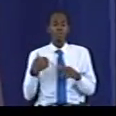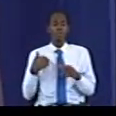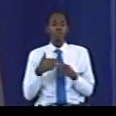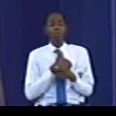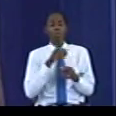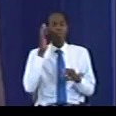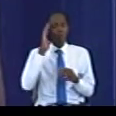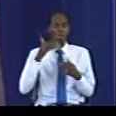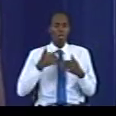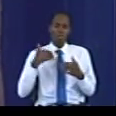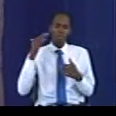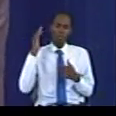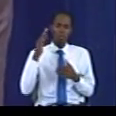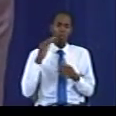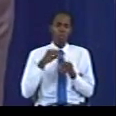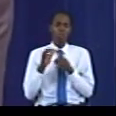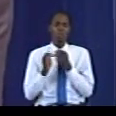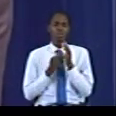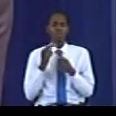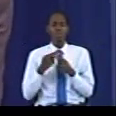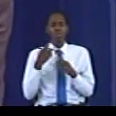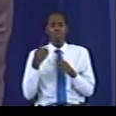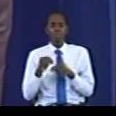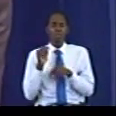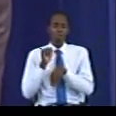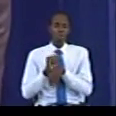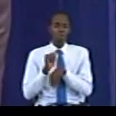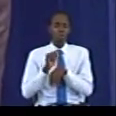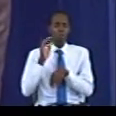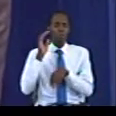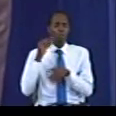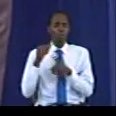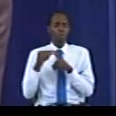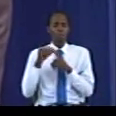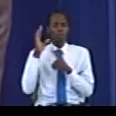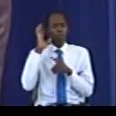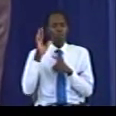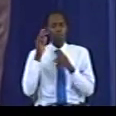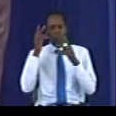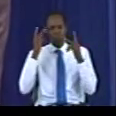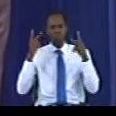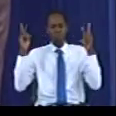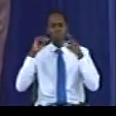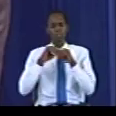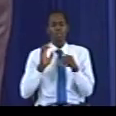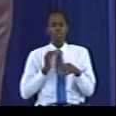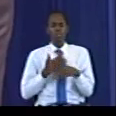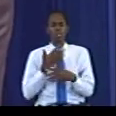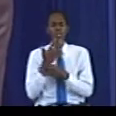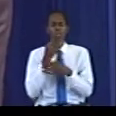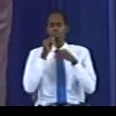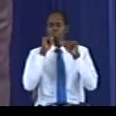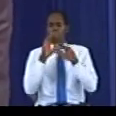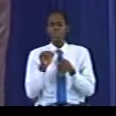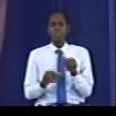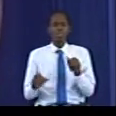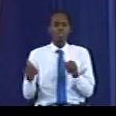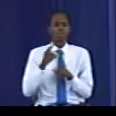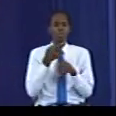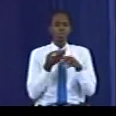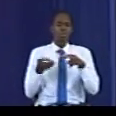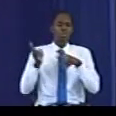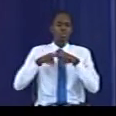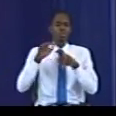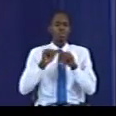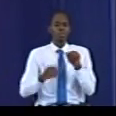testimony. The work will prosper in our hand. Lord, bless everyone. Enrich everyone's life. And